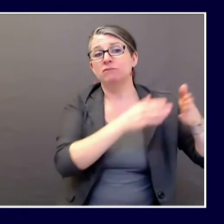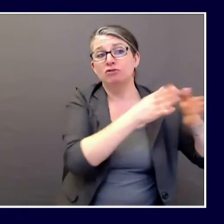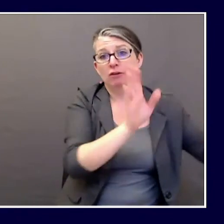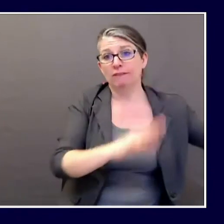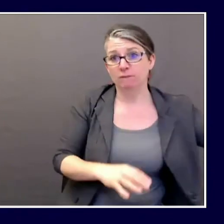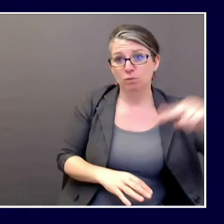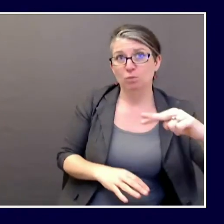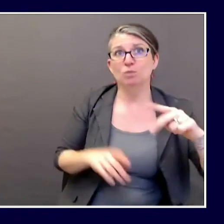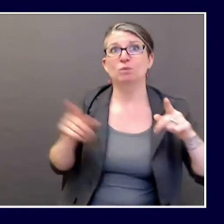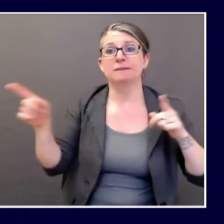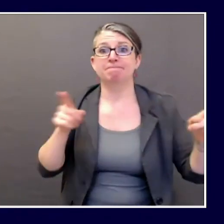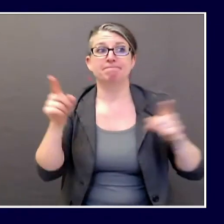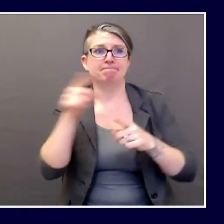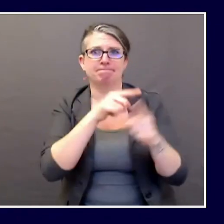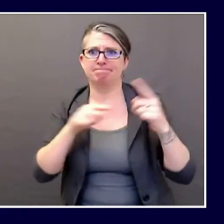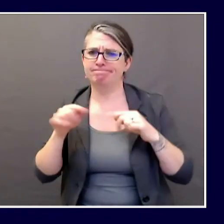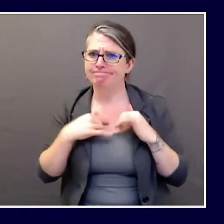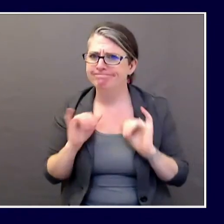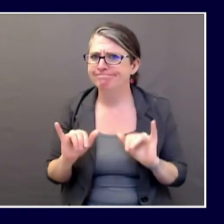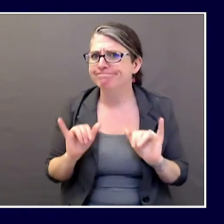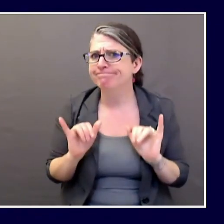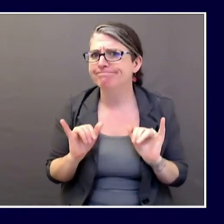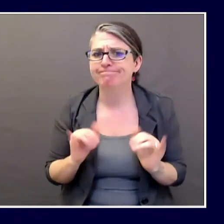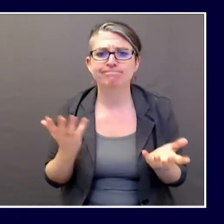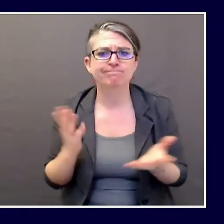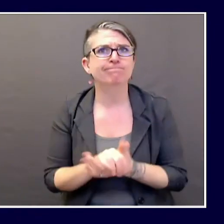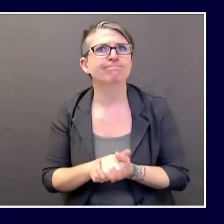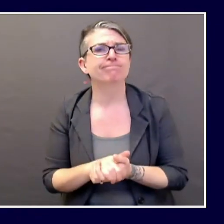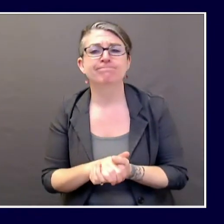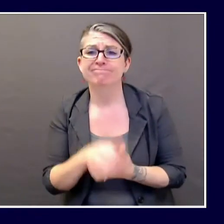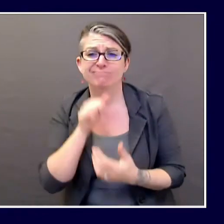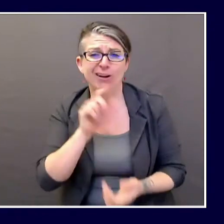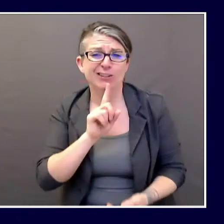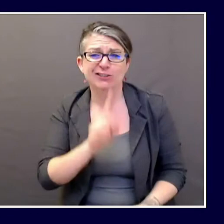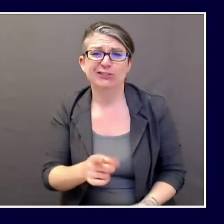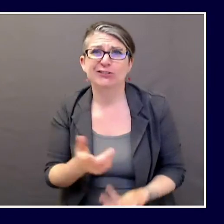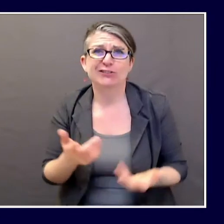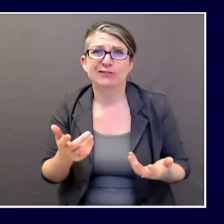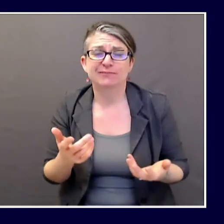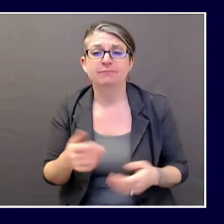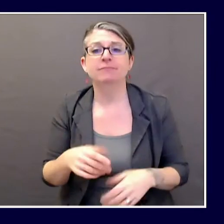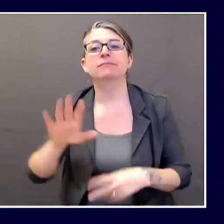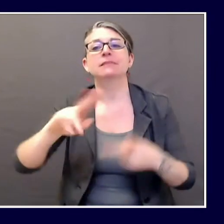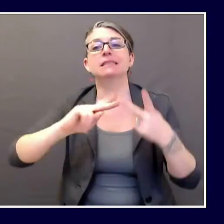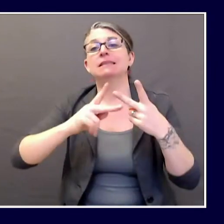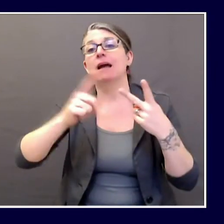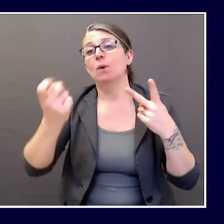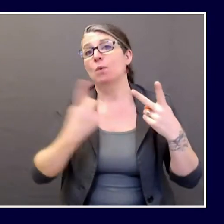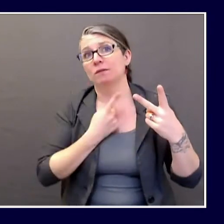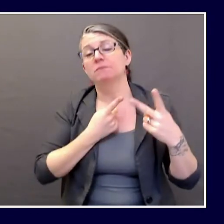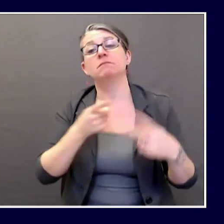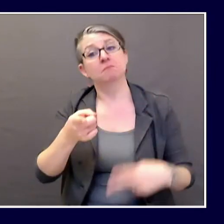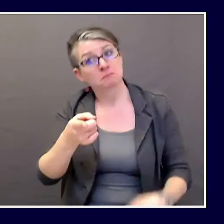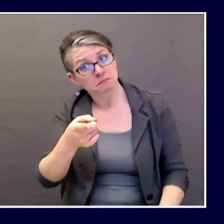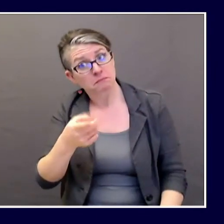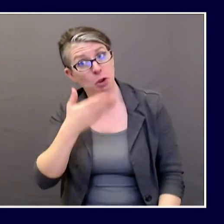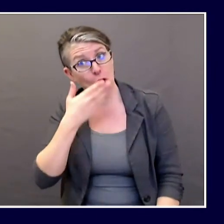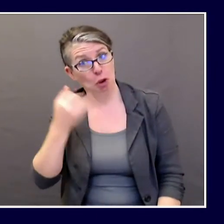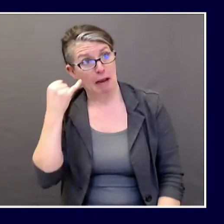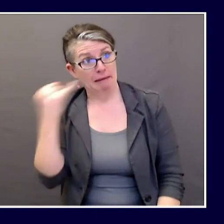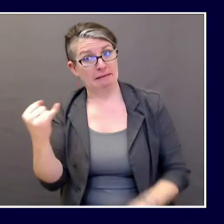Now, is it advisable? Again, the advisability question, hard to say, but what I think is really important about that, Chris, is